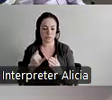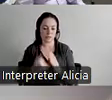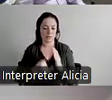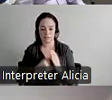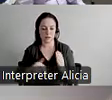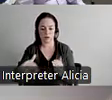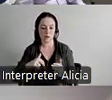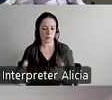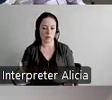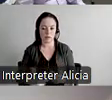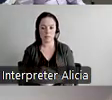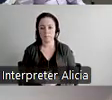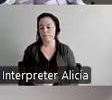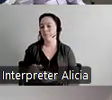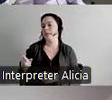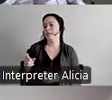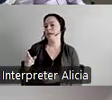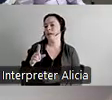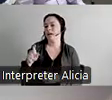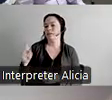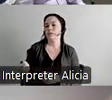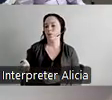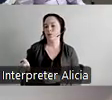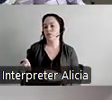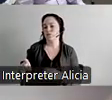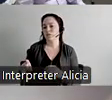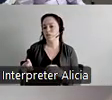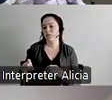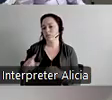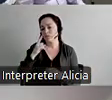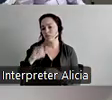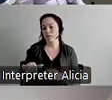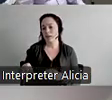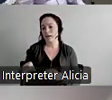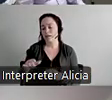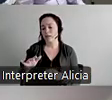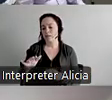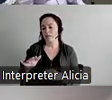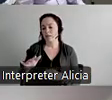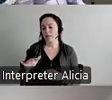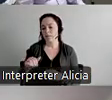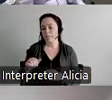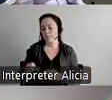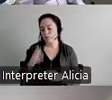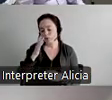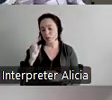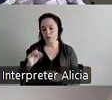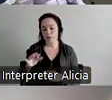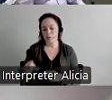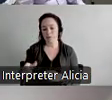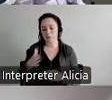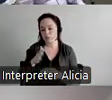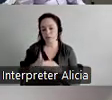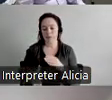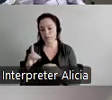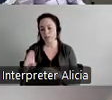sculptures. Thomas, I have a question about that. Do you happen to know if there is a sort of complete